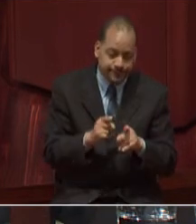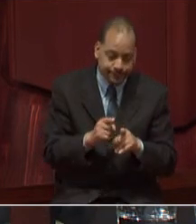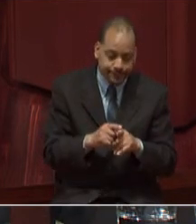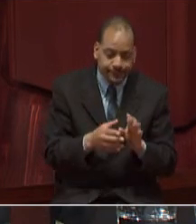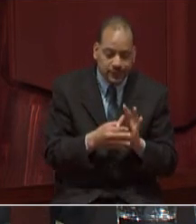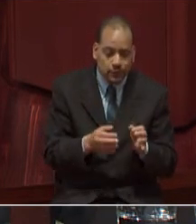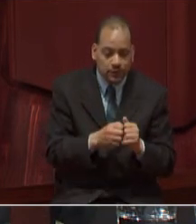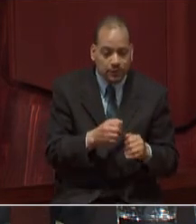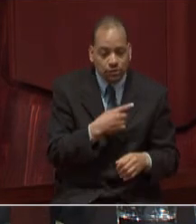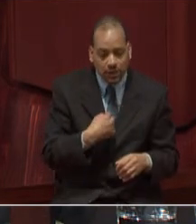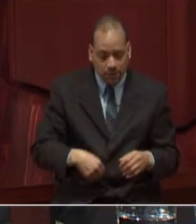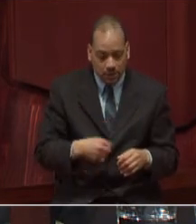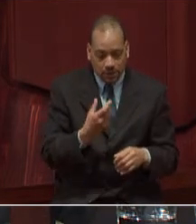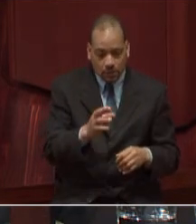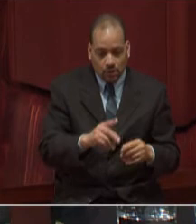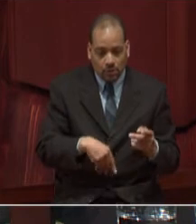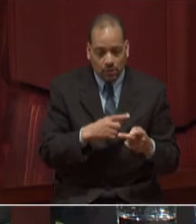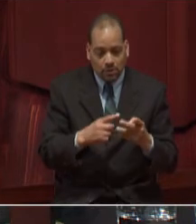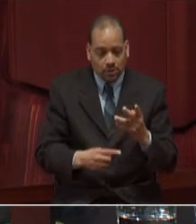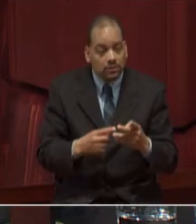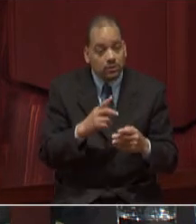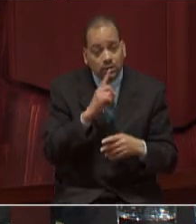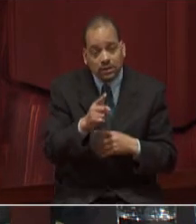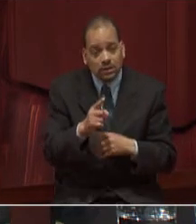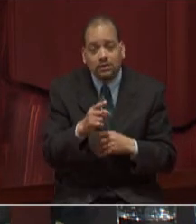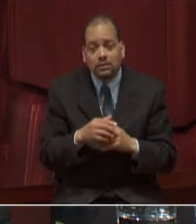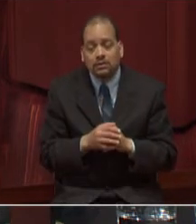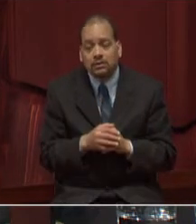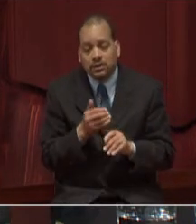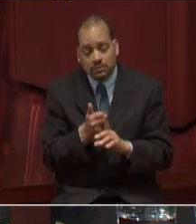or the Soviet Union, because he almost single-handedly